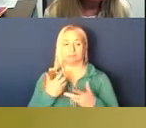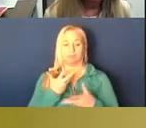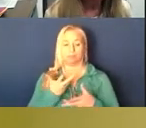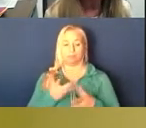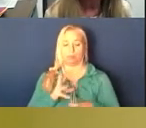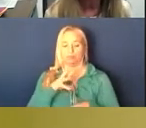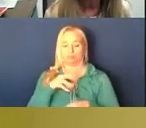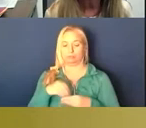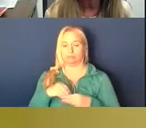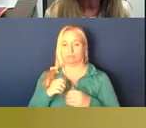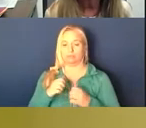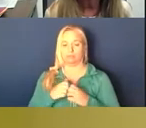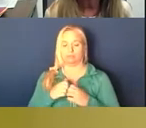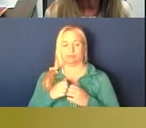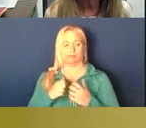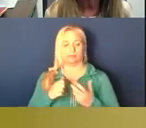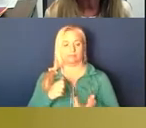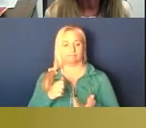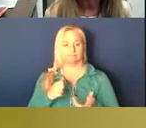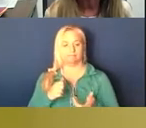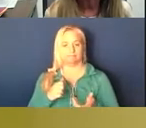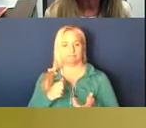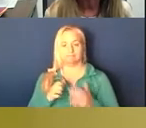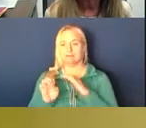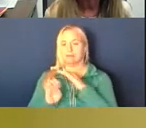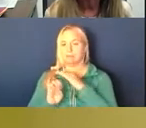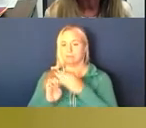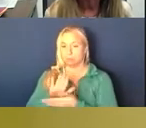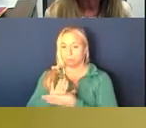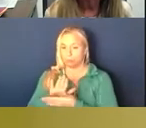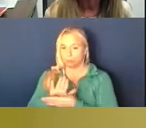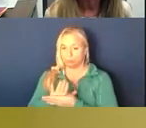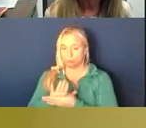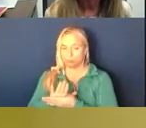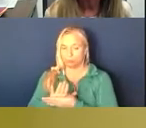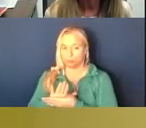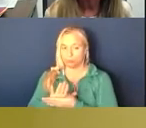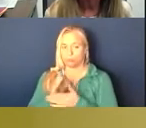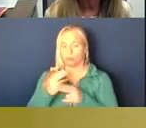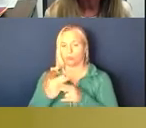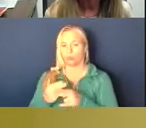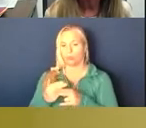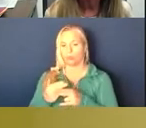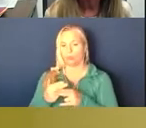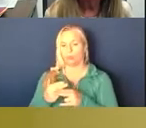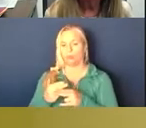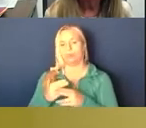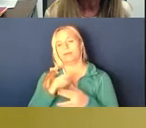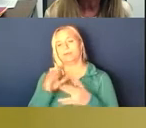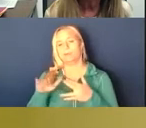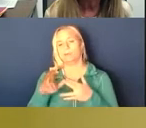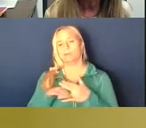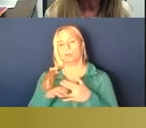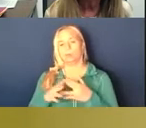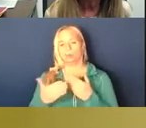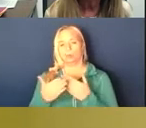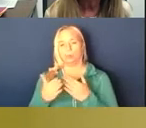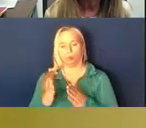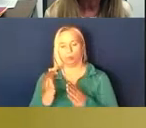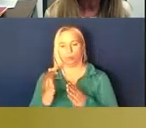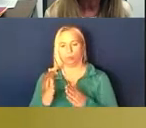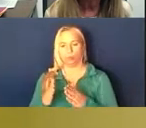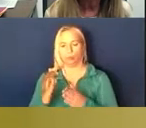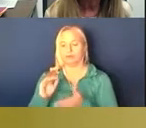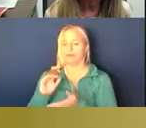and used in this was an elementary school we called the break room. And I collaborated with Dr.